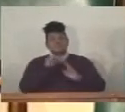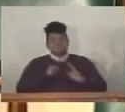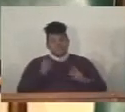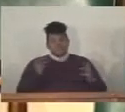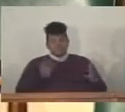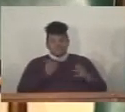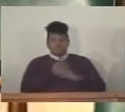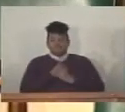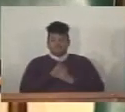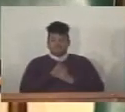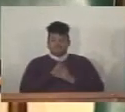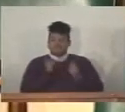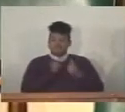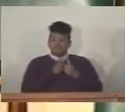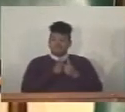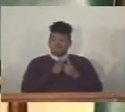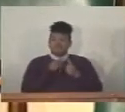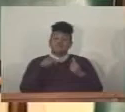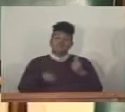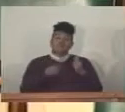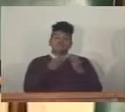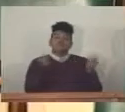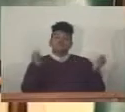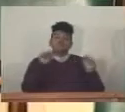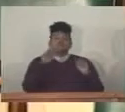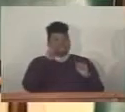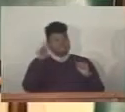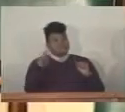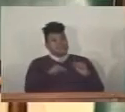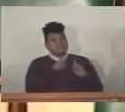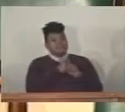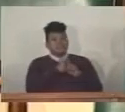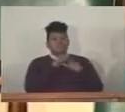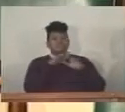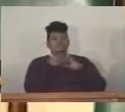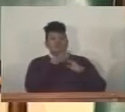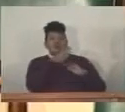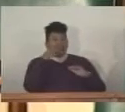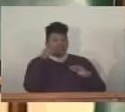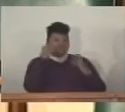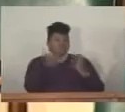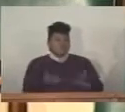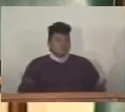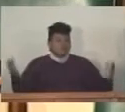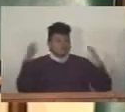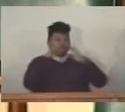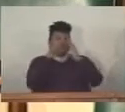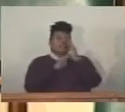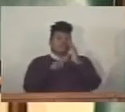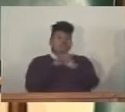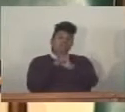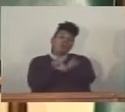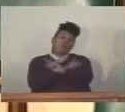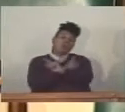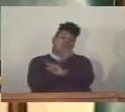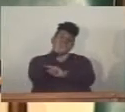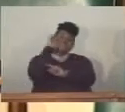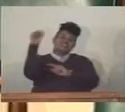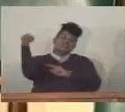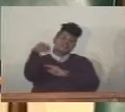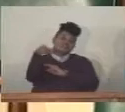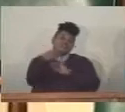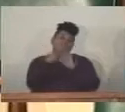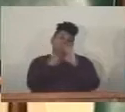follows. 1. This resolution may be cited as the Jamaica Agricultural Commodities Regulatory Authority CES